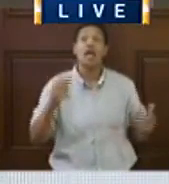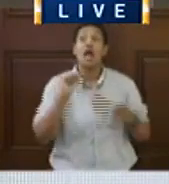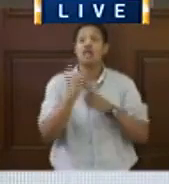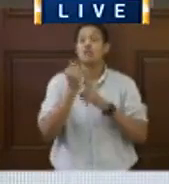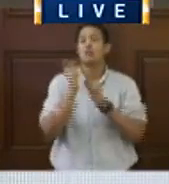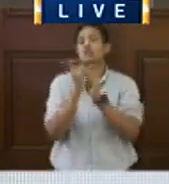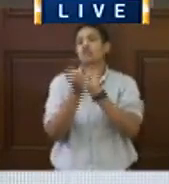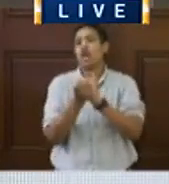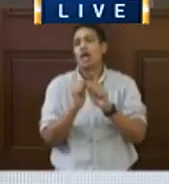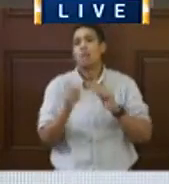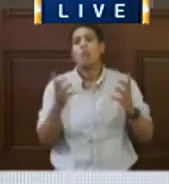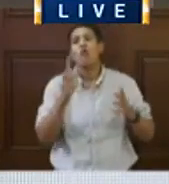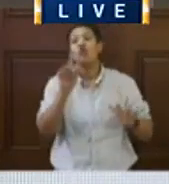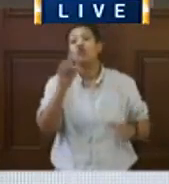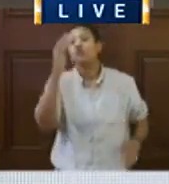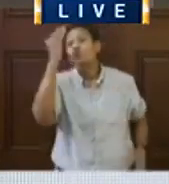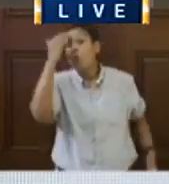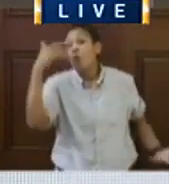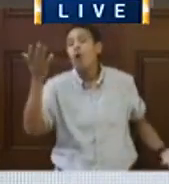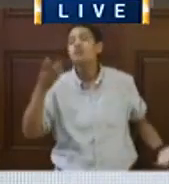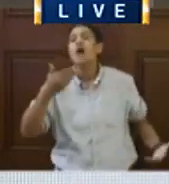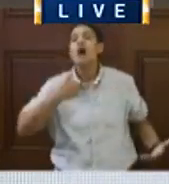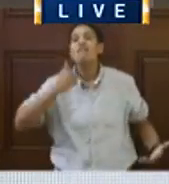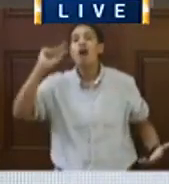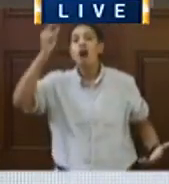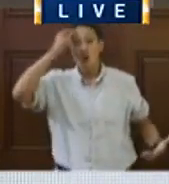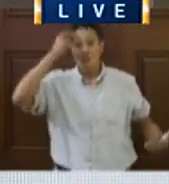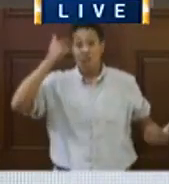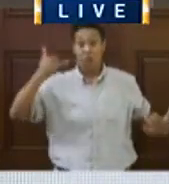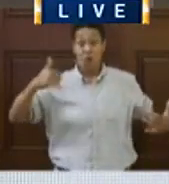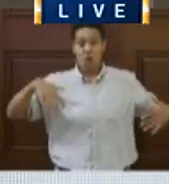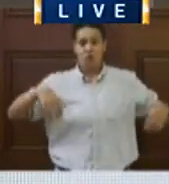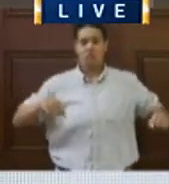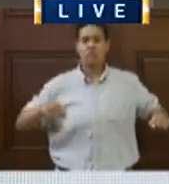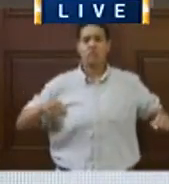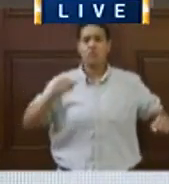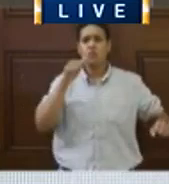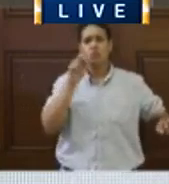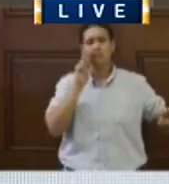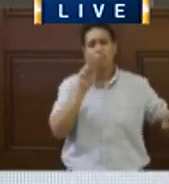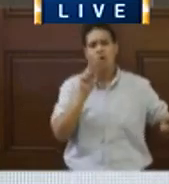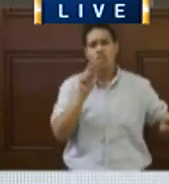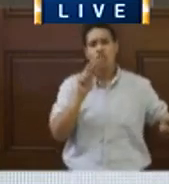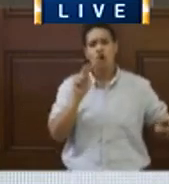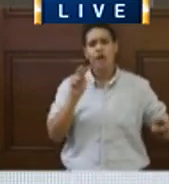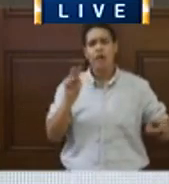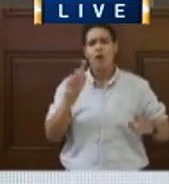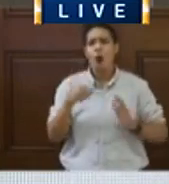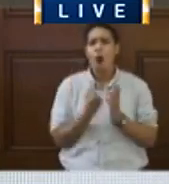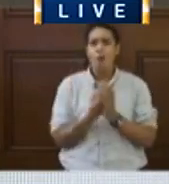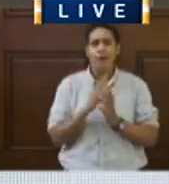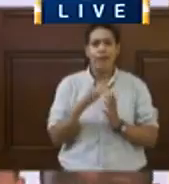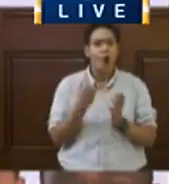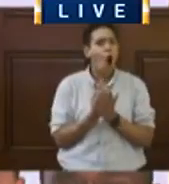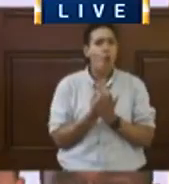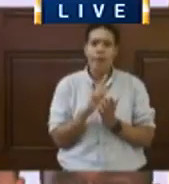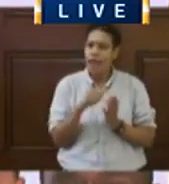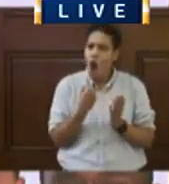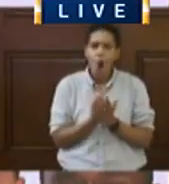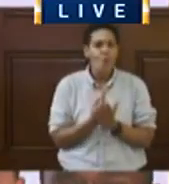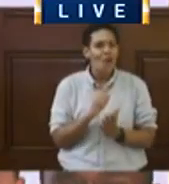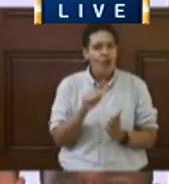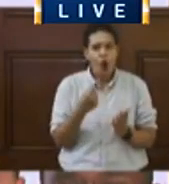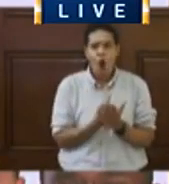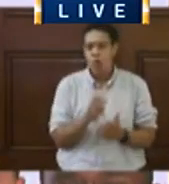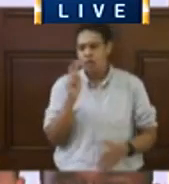What you should know is that you have a government that is monitoring almost hourly. And we meet